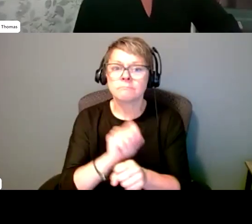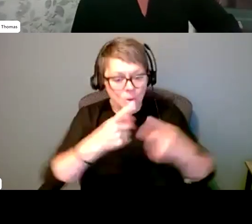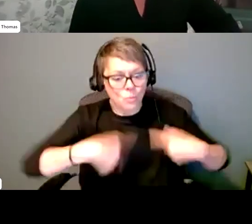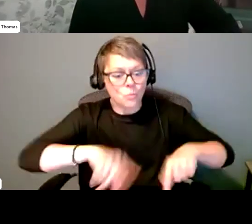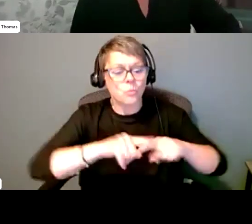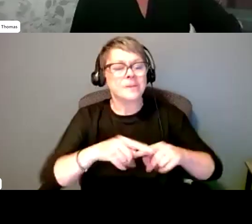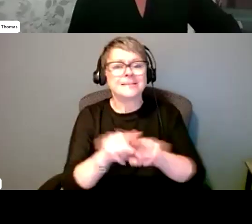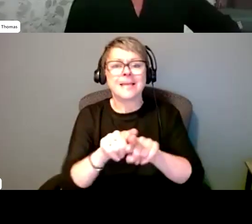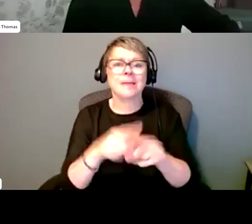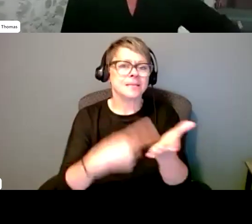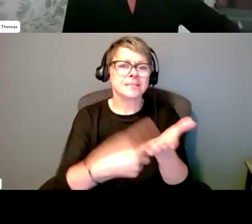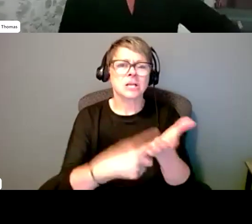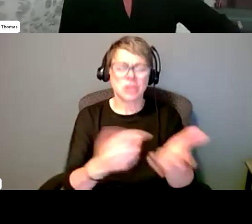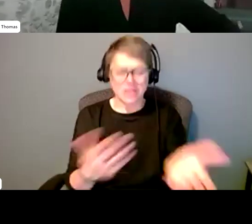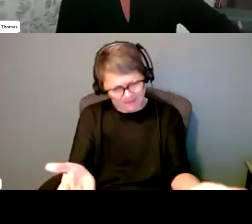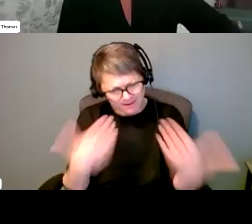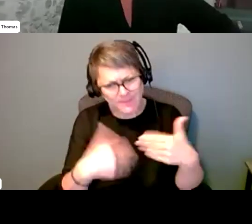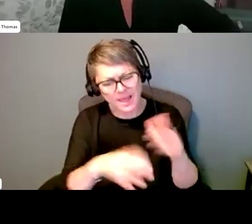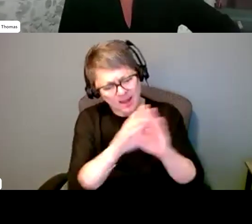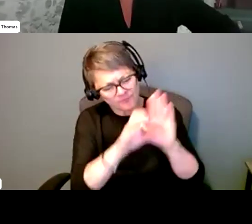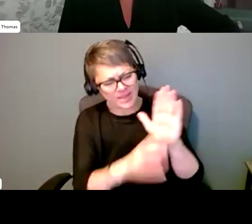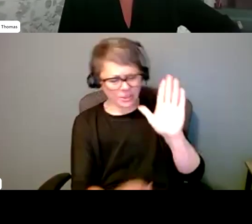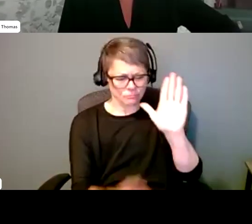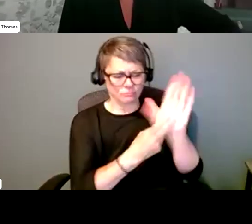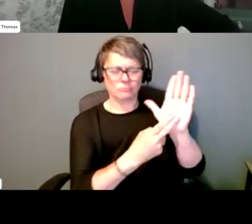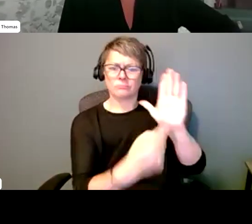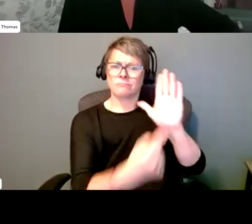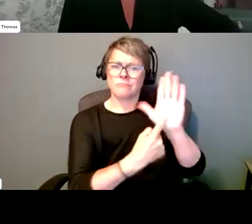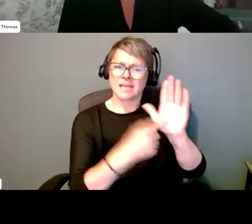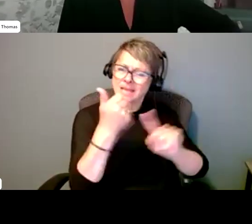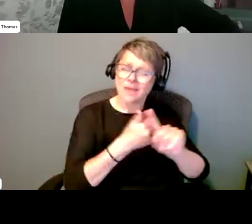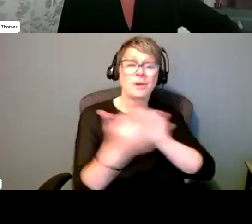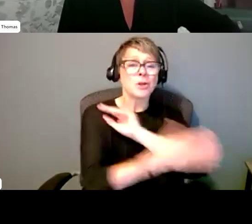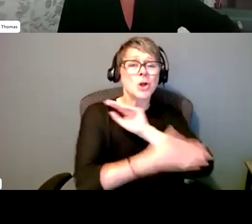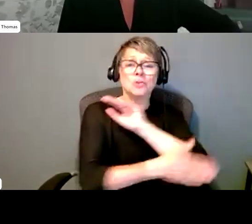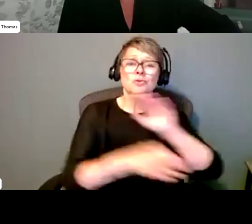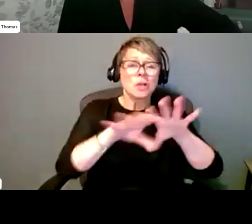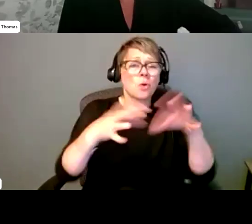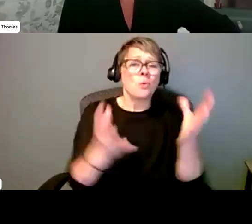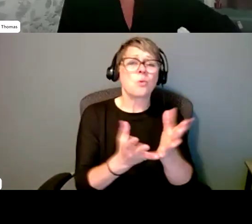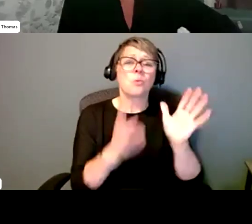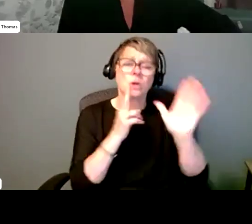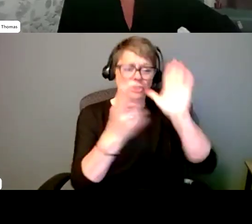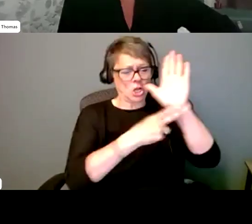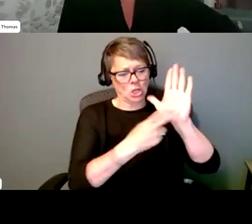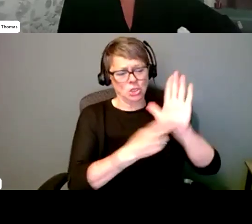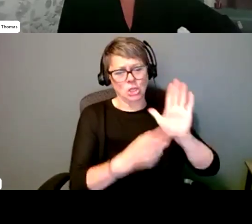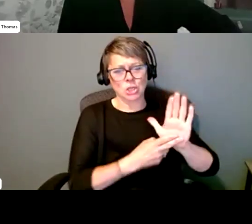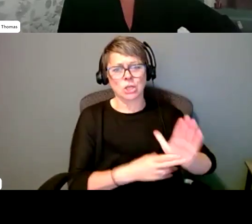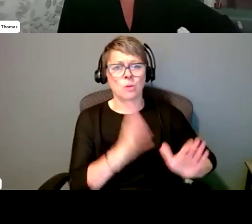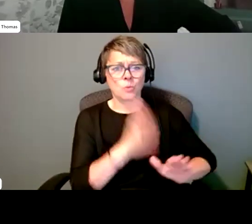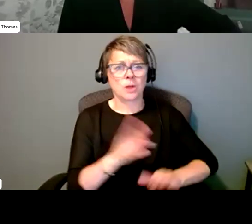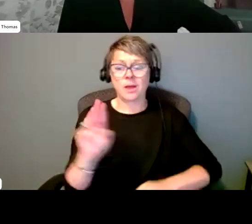the hardest, most difficult thing to do, and get every country in the world to sign on for it. And Margaret put her hand up and